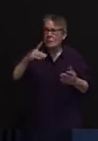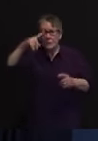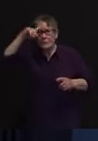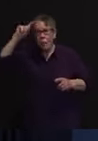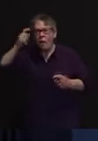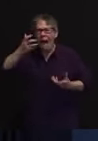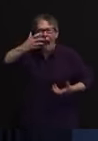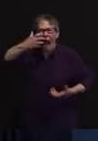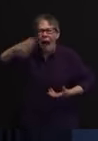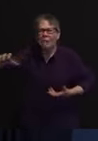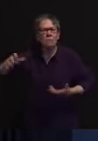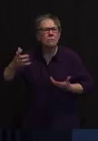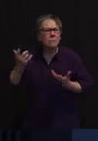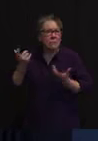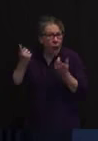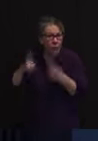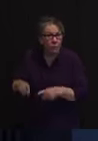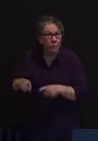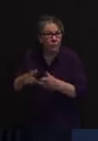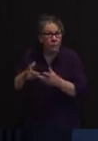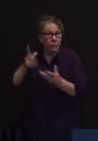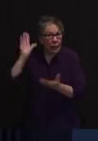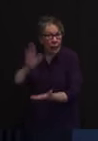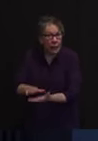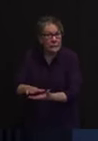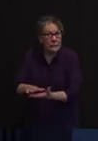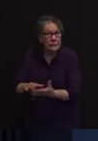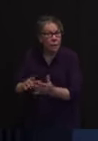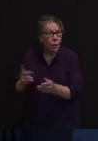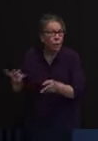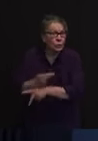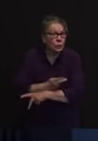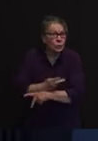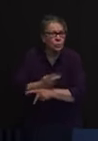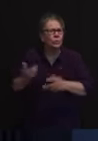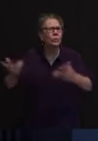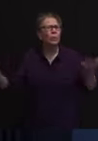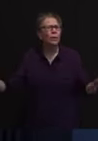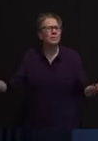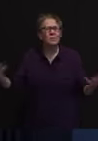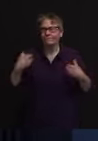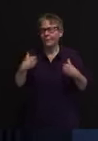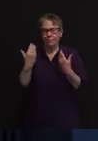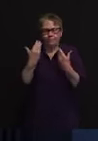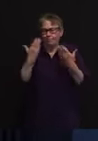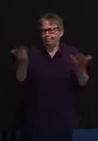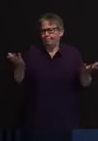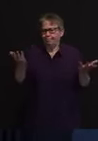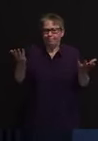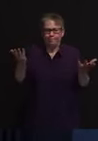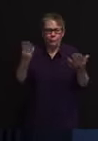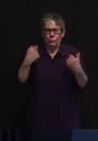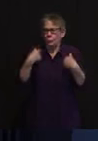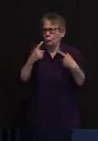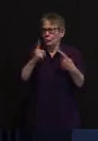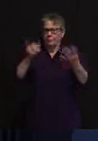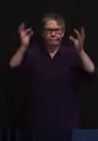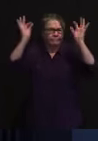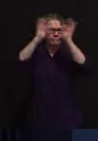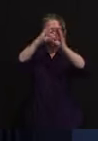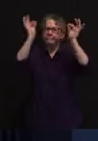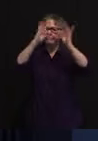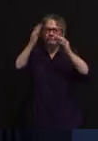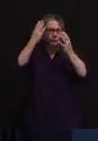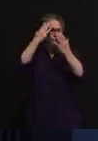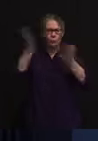we go into this unprepared and we were to come out of all the steps that we're taking now, there certainly would be a fairly high probability